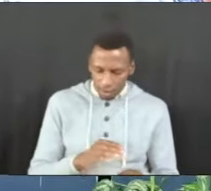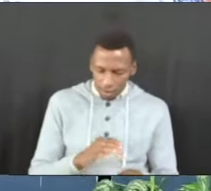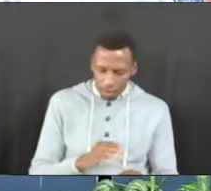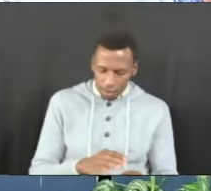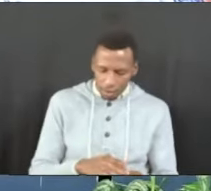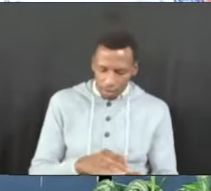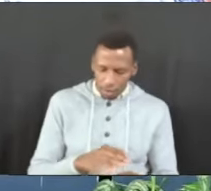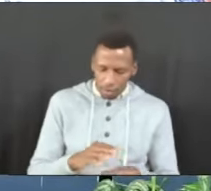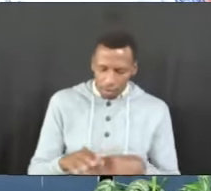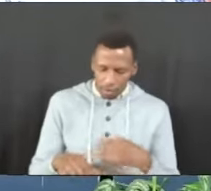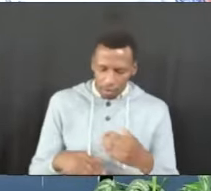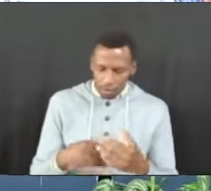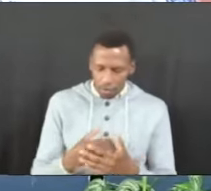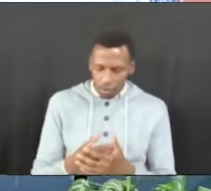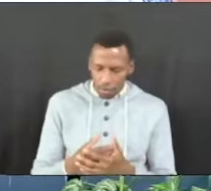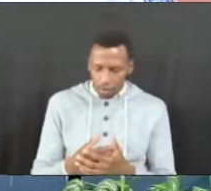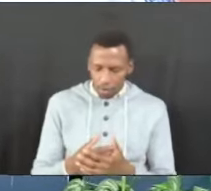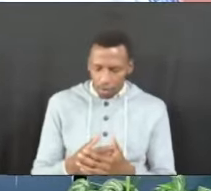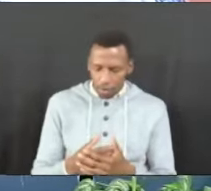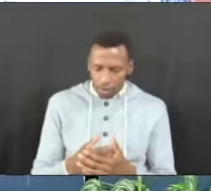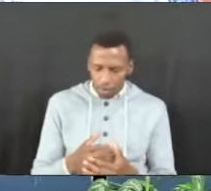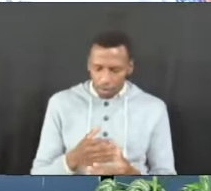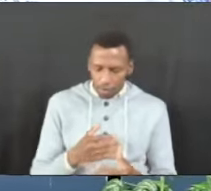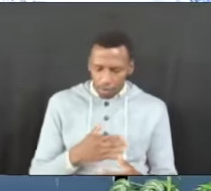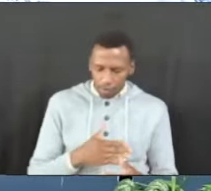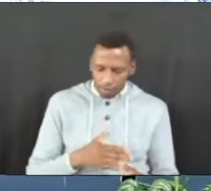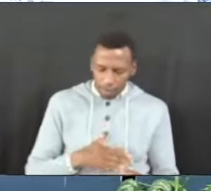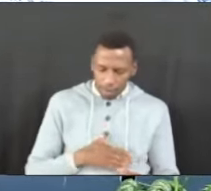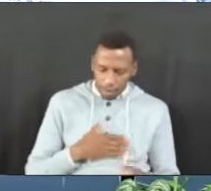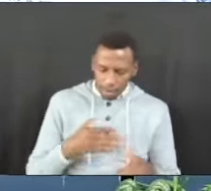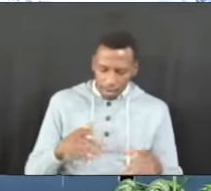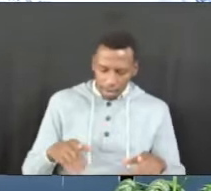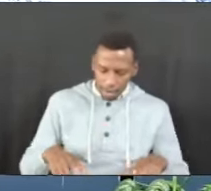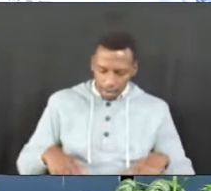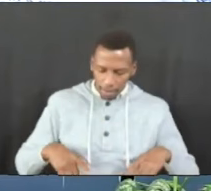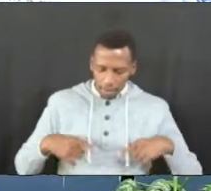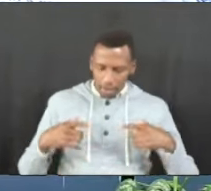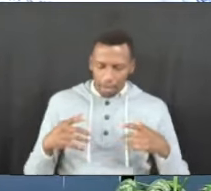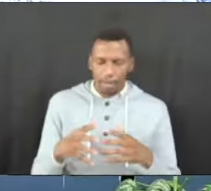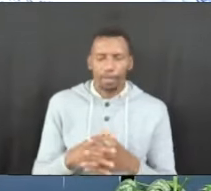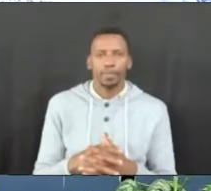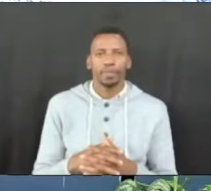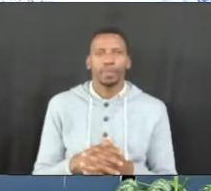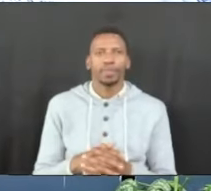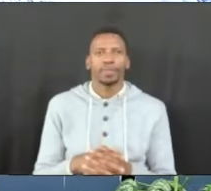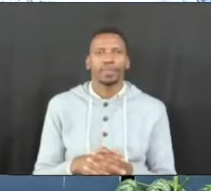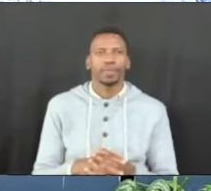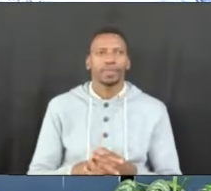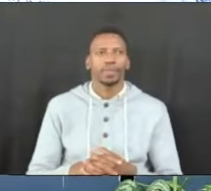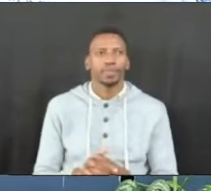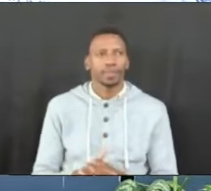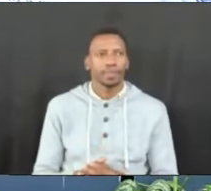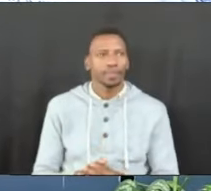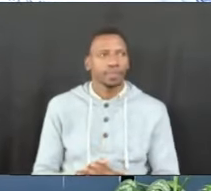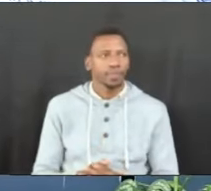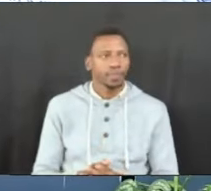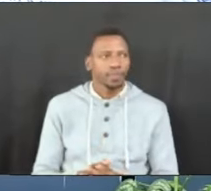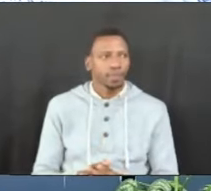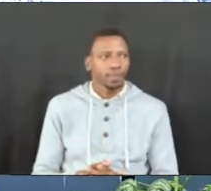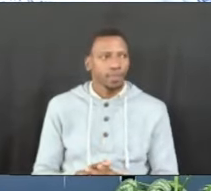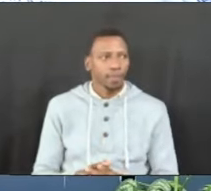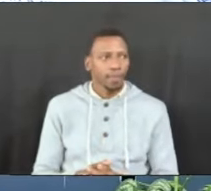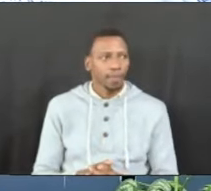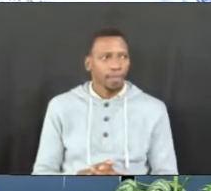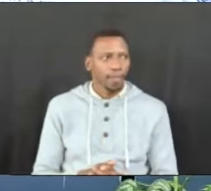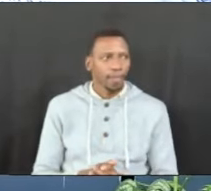contempt on all my pride." No, we must sing that